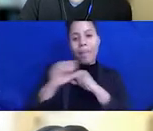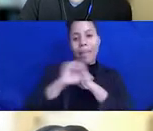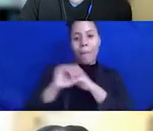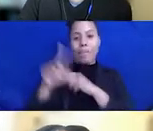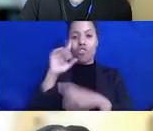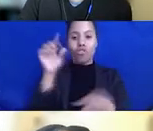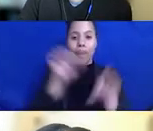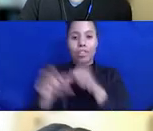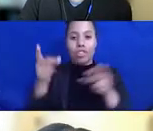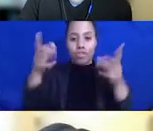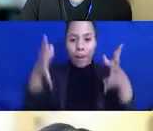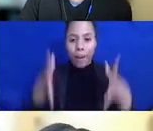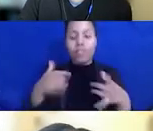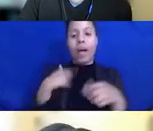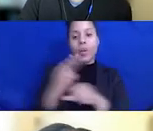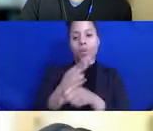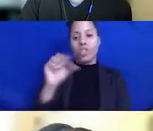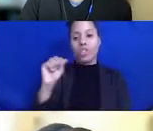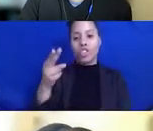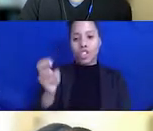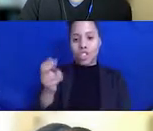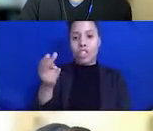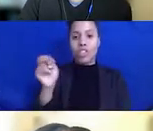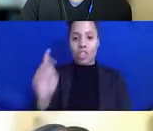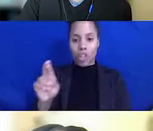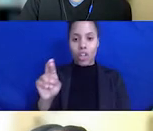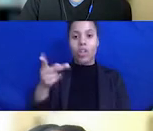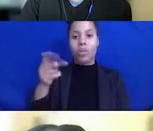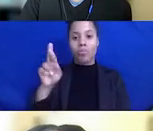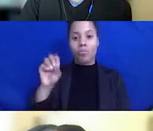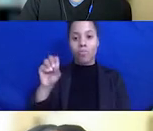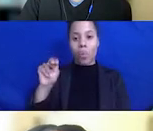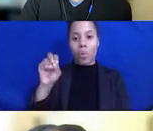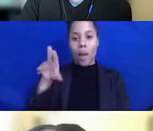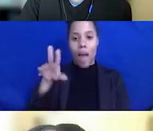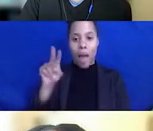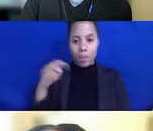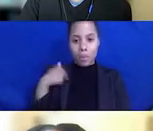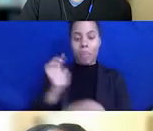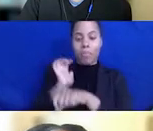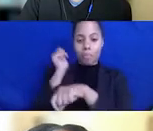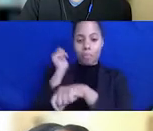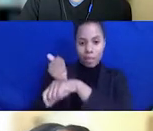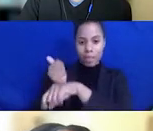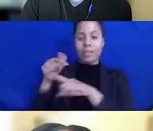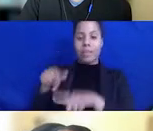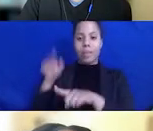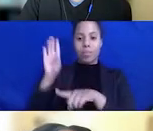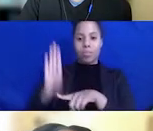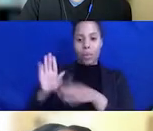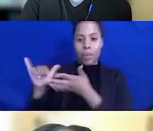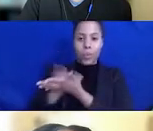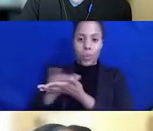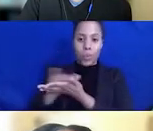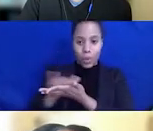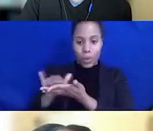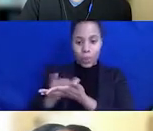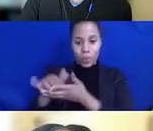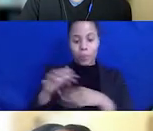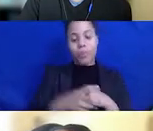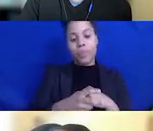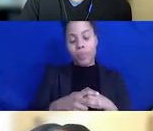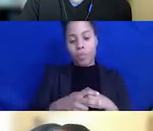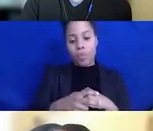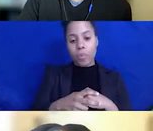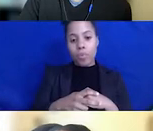use she and her pronouns, and I'm also based in Brooklyn, New York. And I would